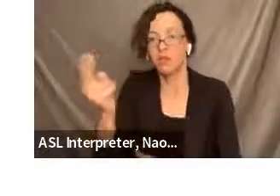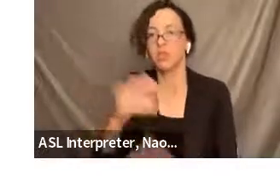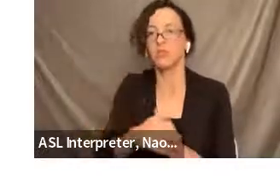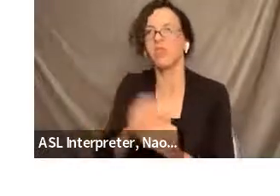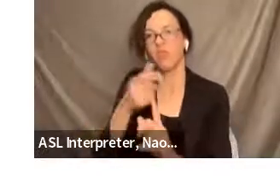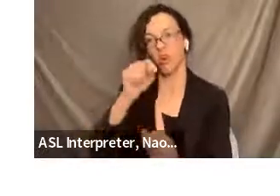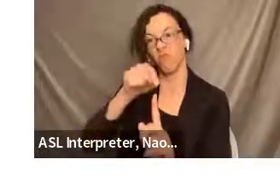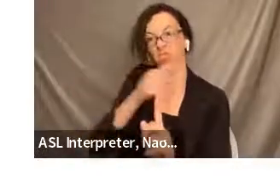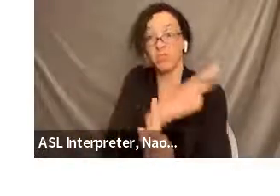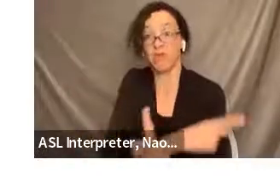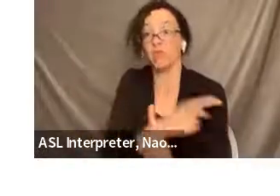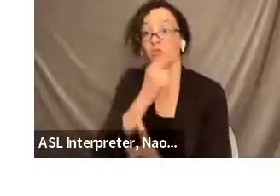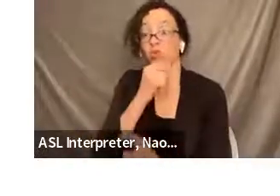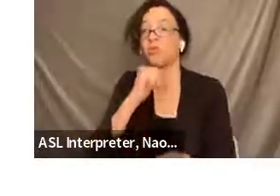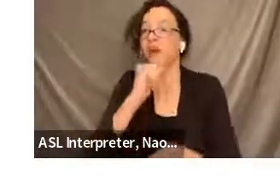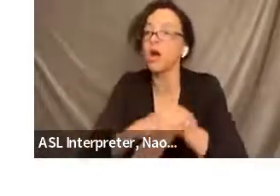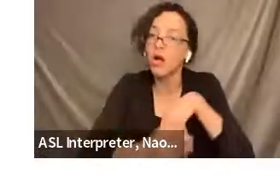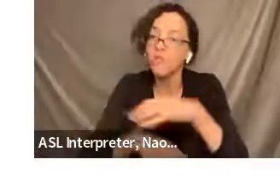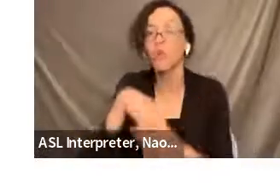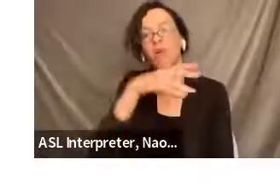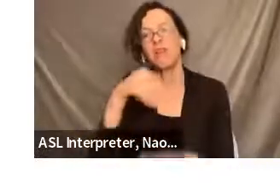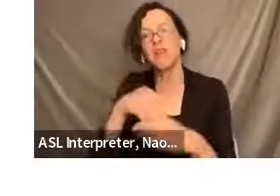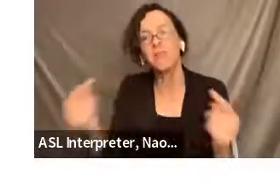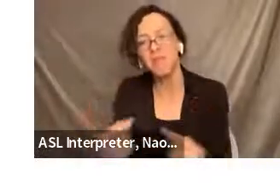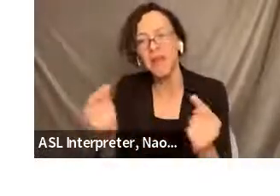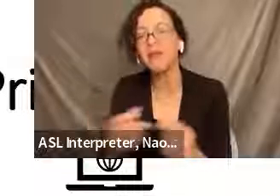I'll turn it back over to you, Director McFadden.